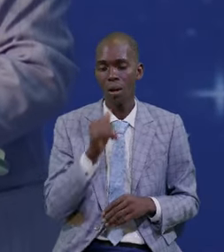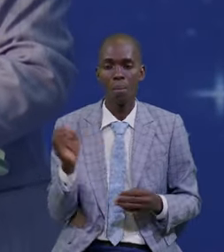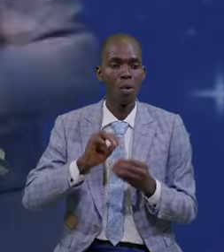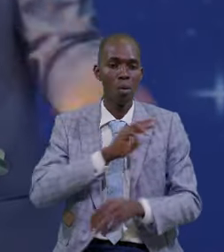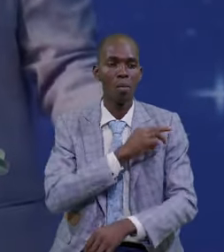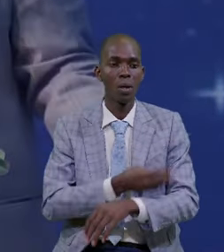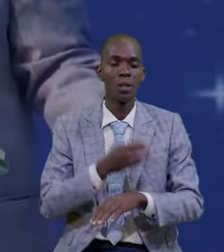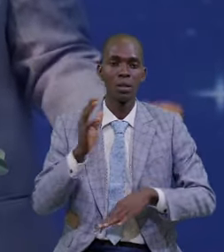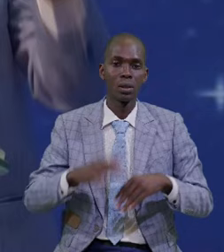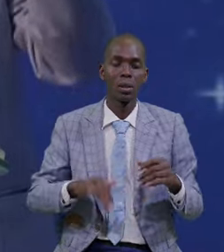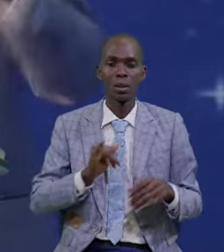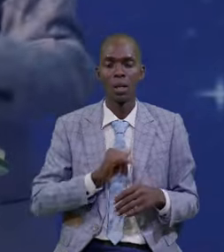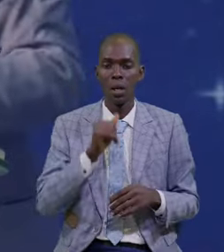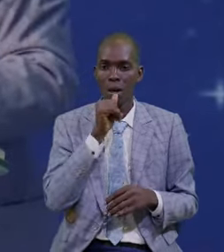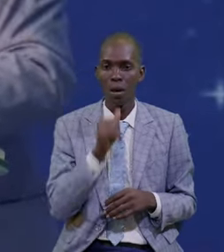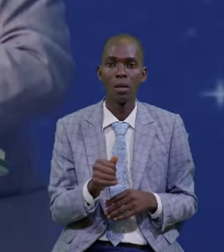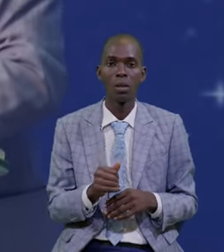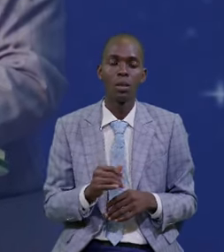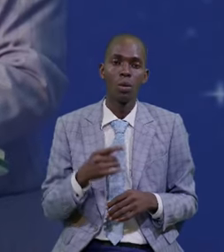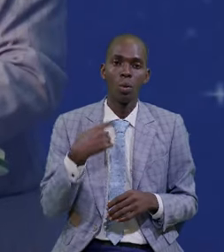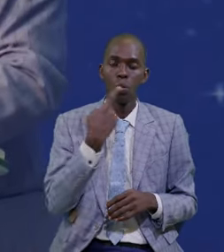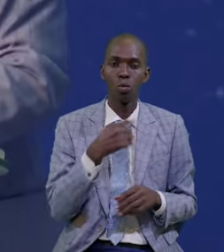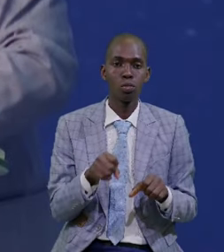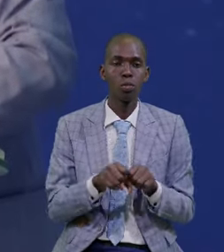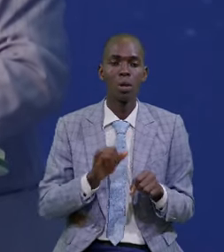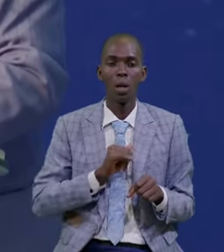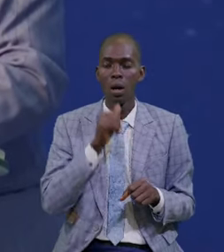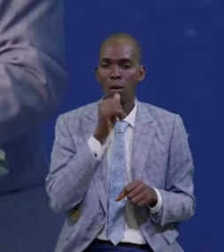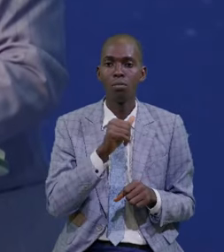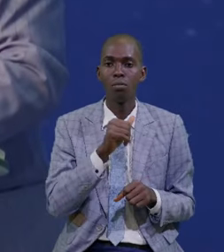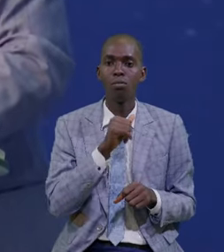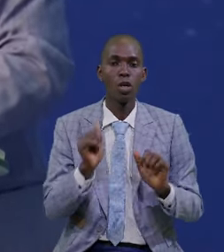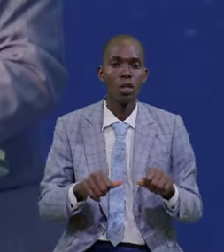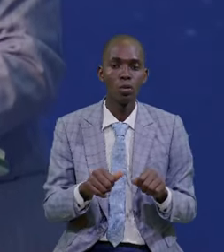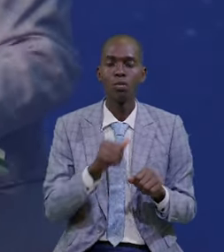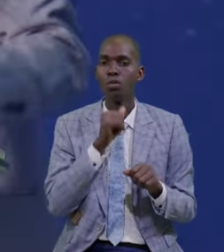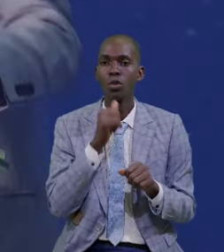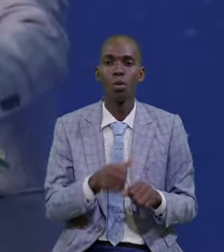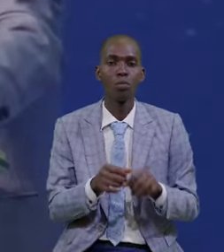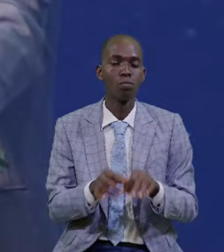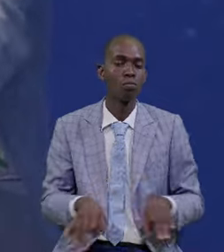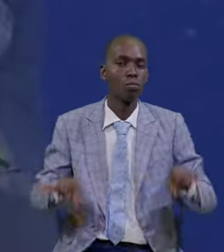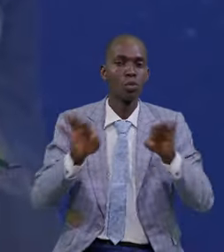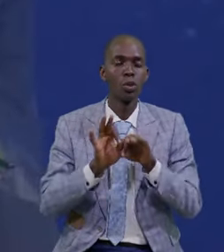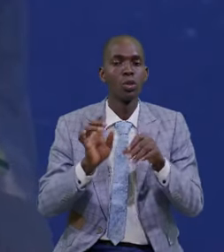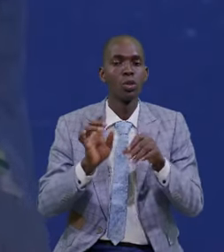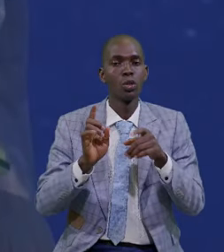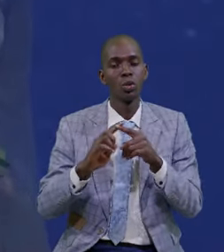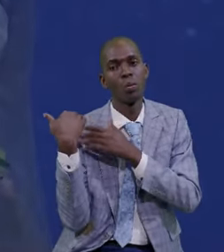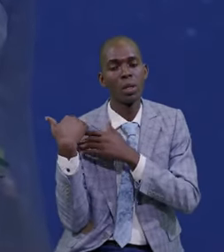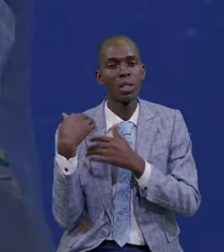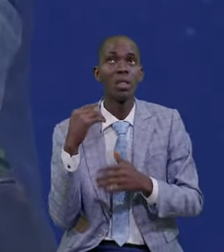am. His shoes I'm not able, not worthy to bear. He that